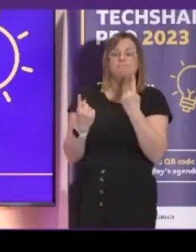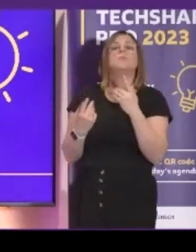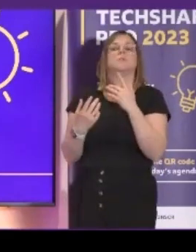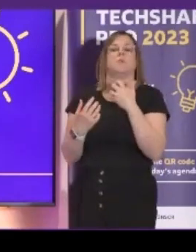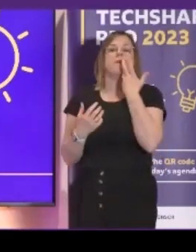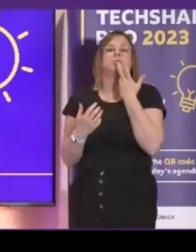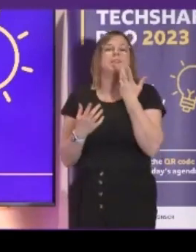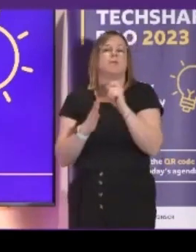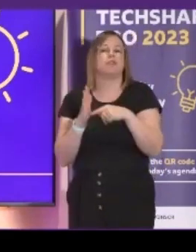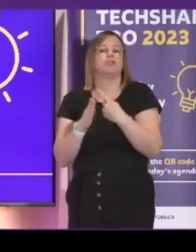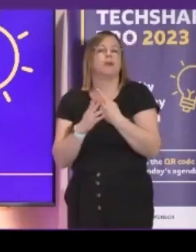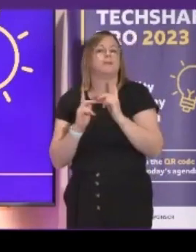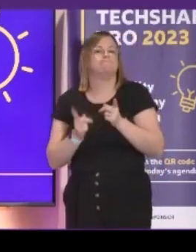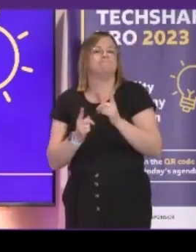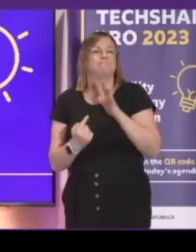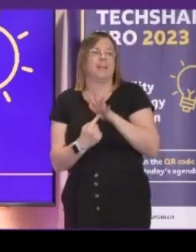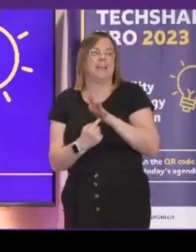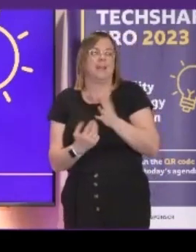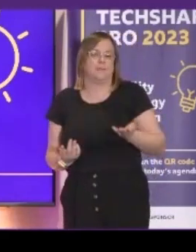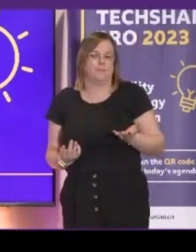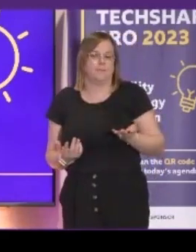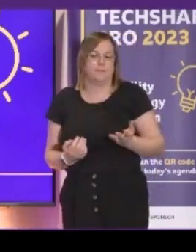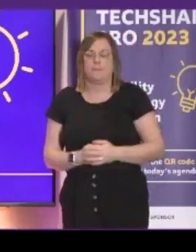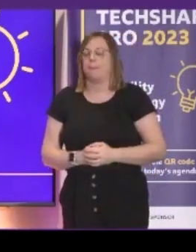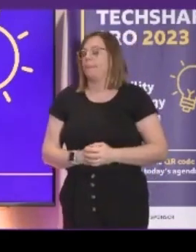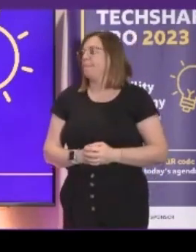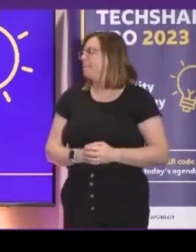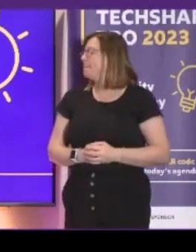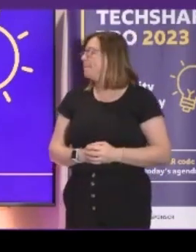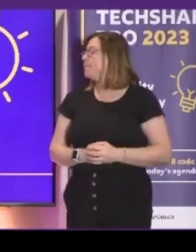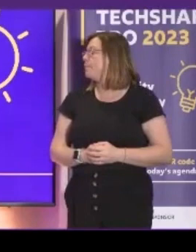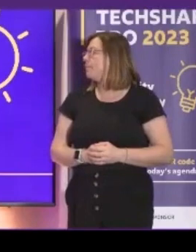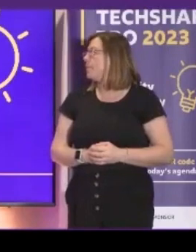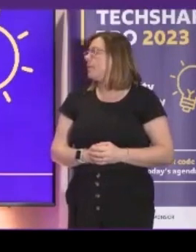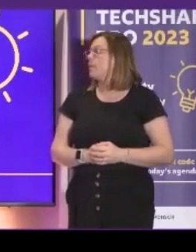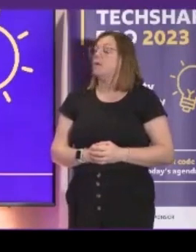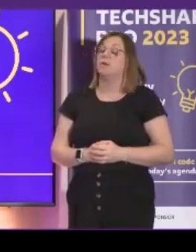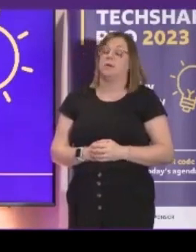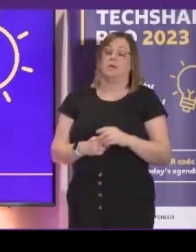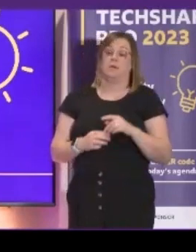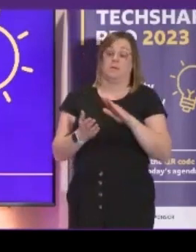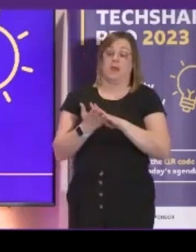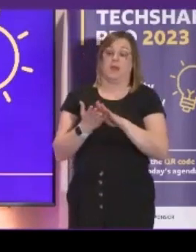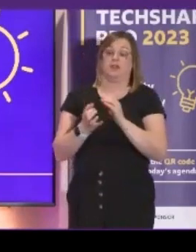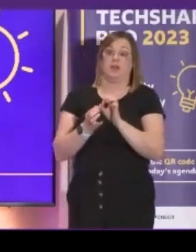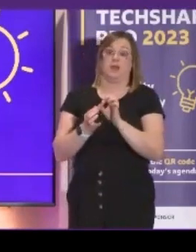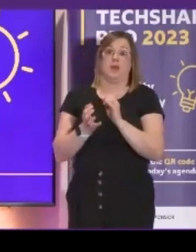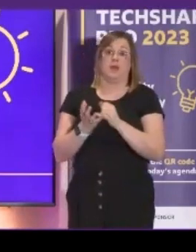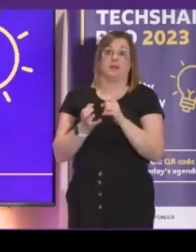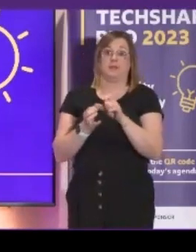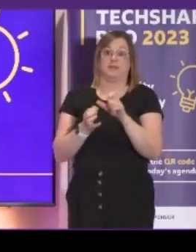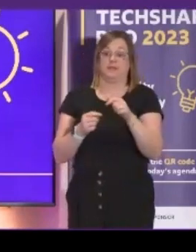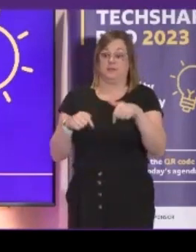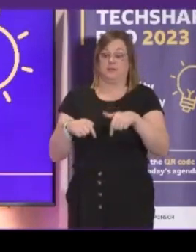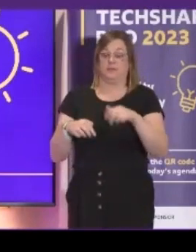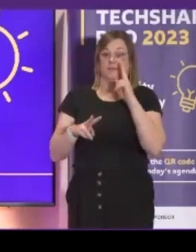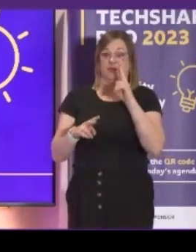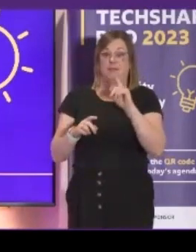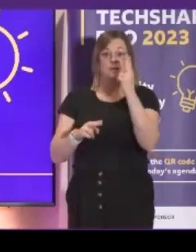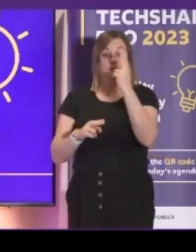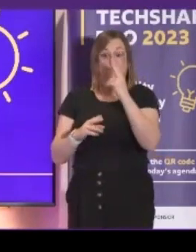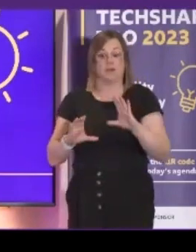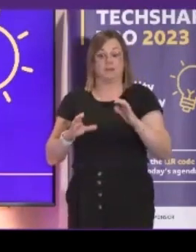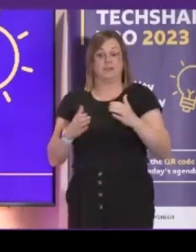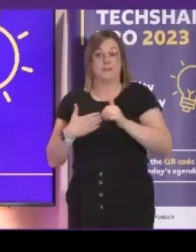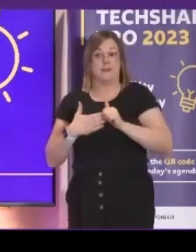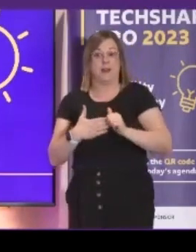projects. And I think that's really where we've seen the design unit here at HSBC really kind of lead the way. People